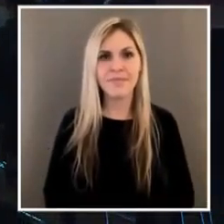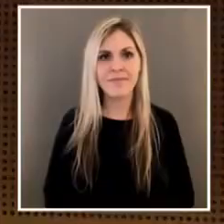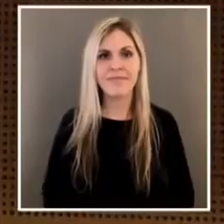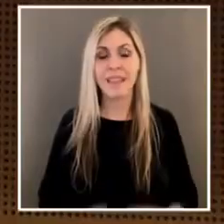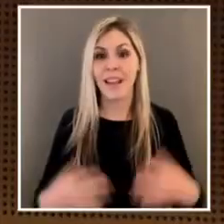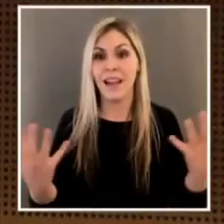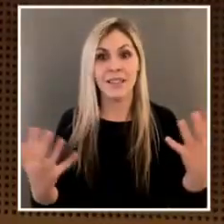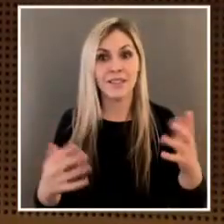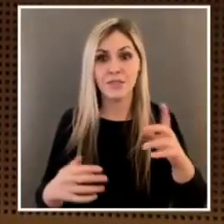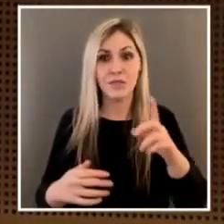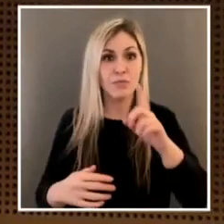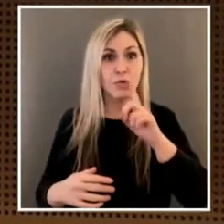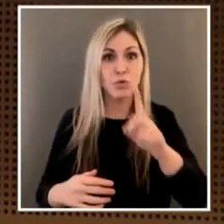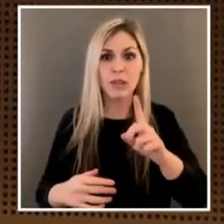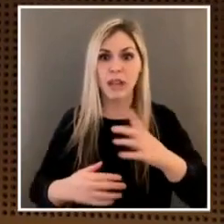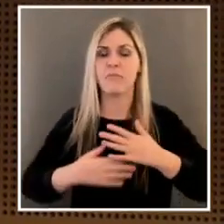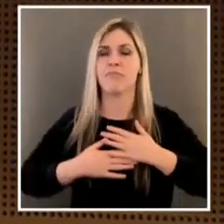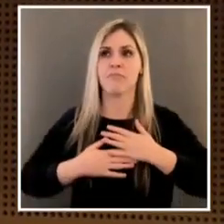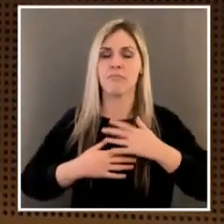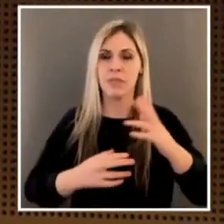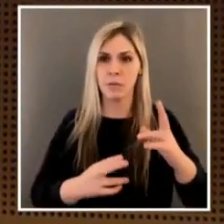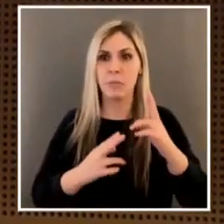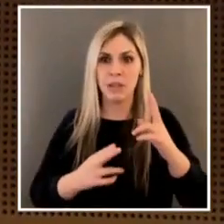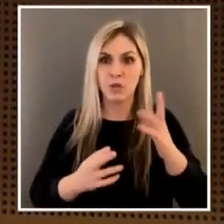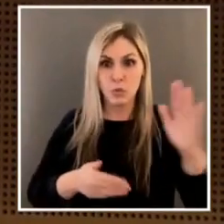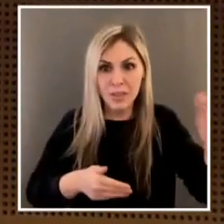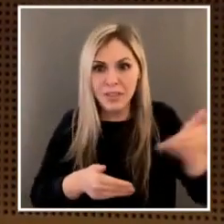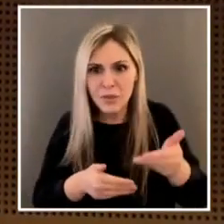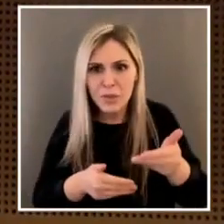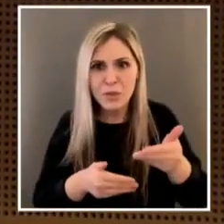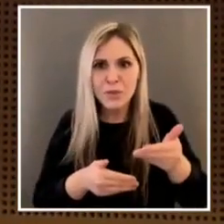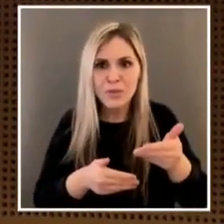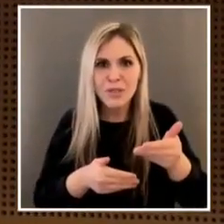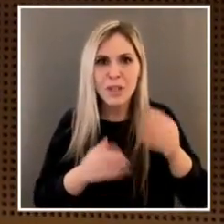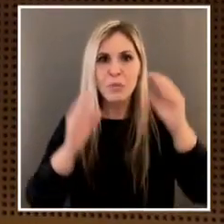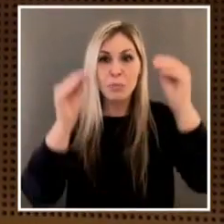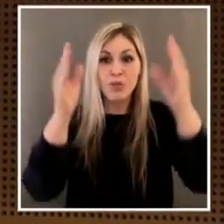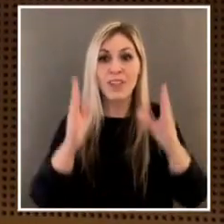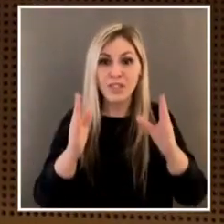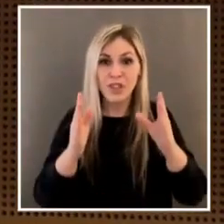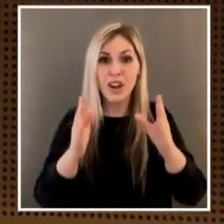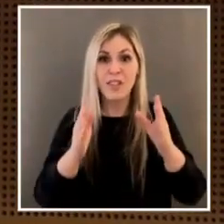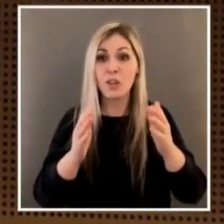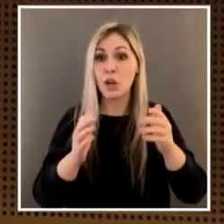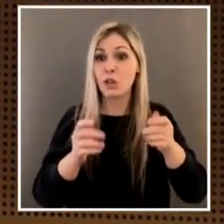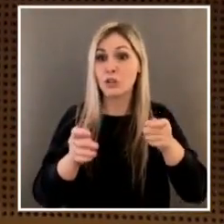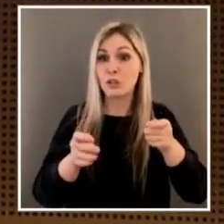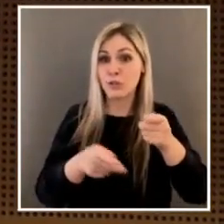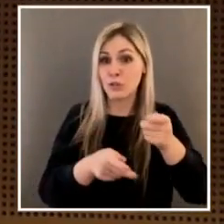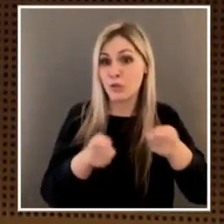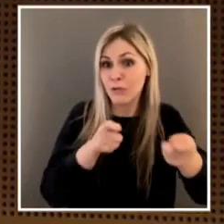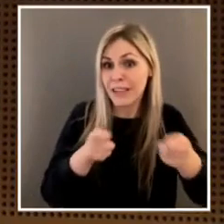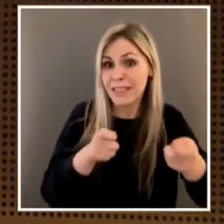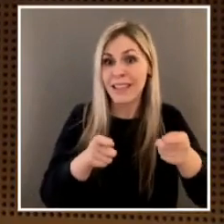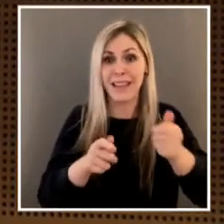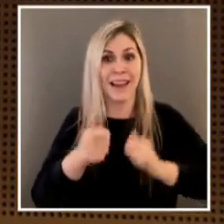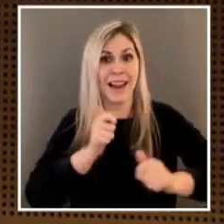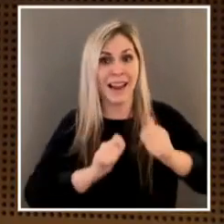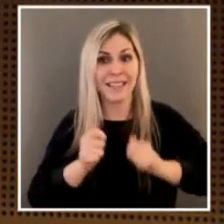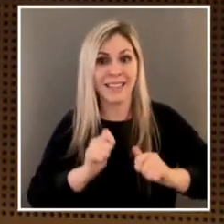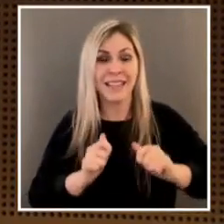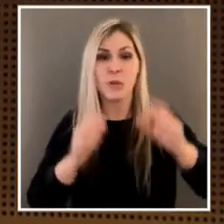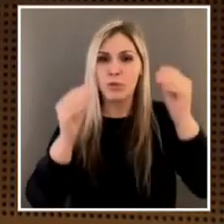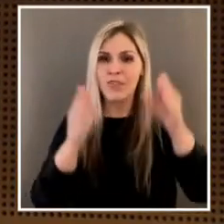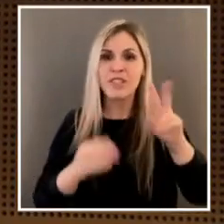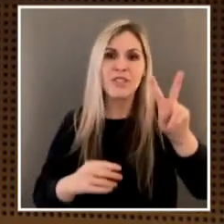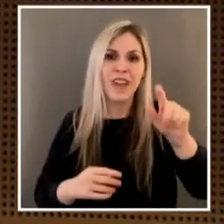And it is truly my pleasure to introduce Professor of Directing and Acting Valerie Curtis-Newton. She's the